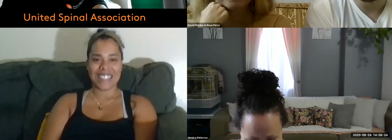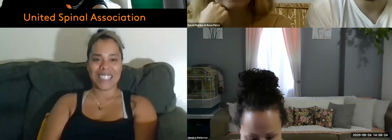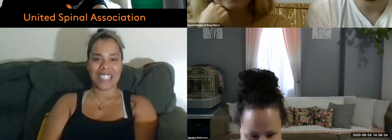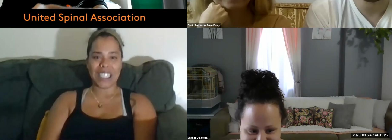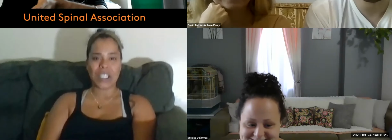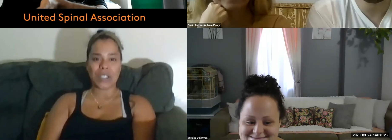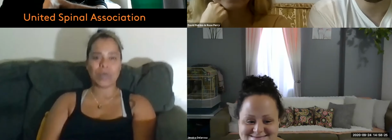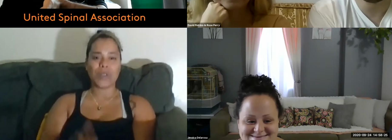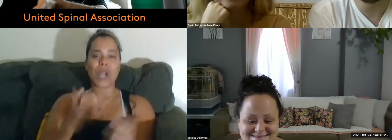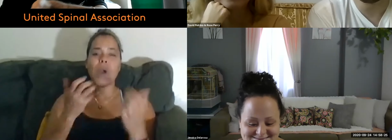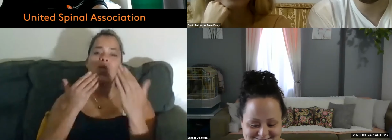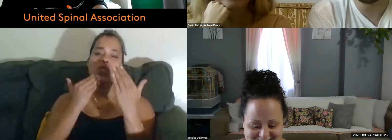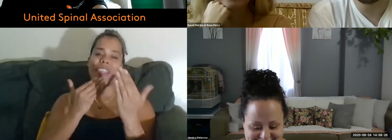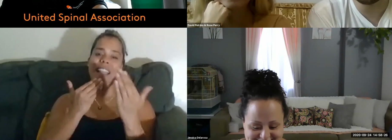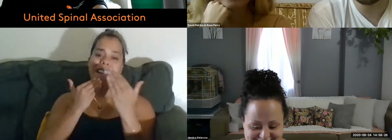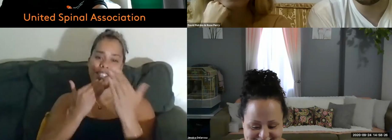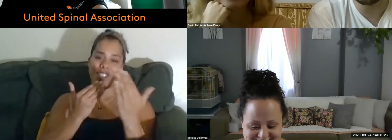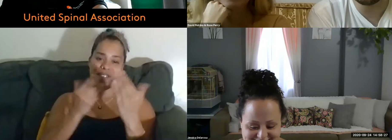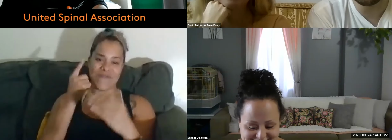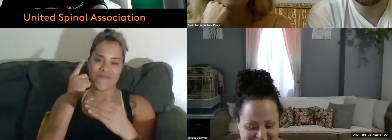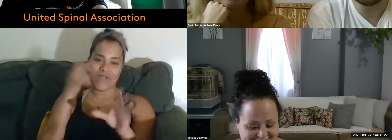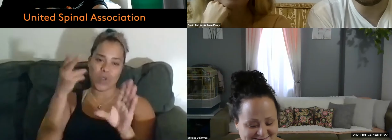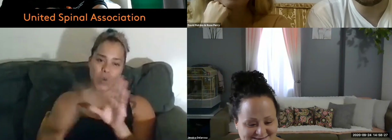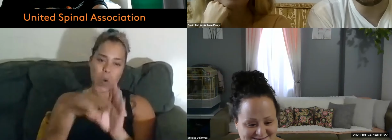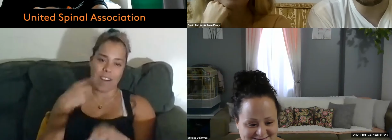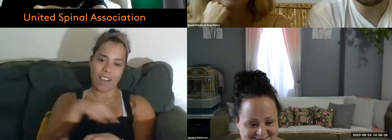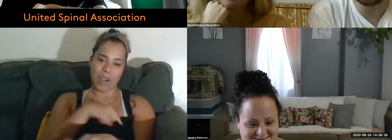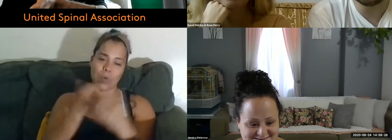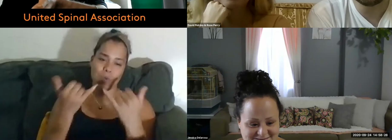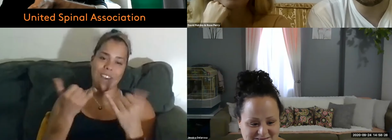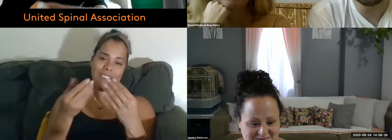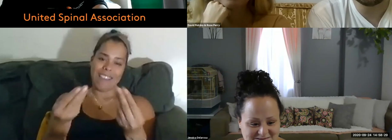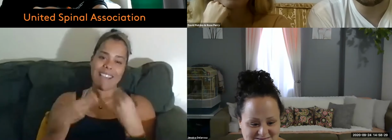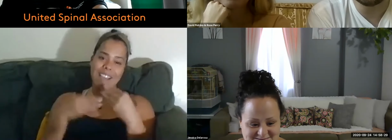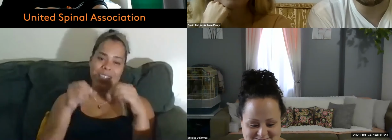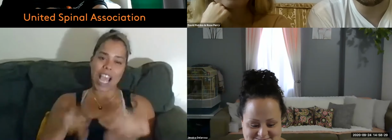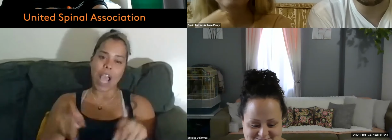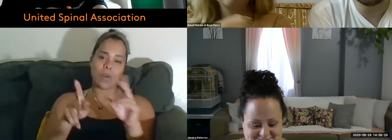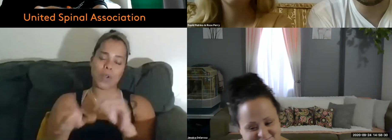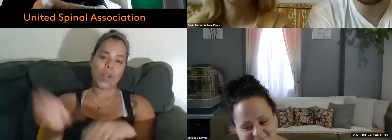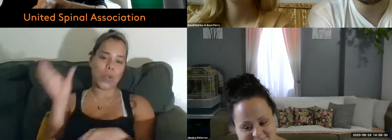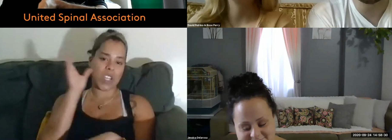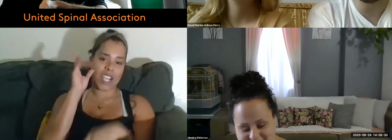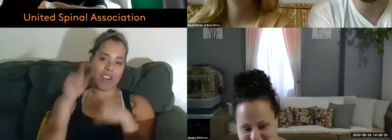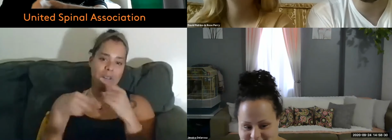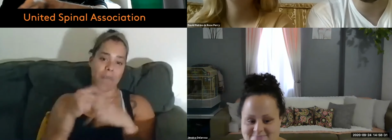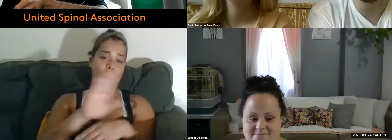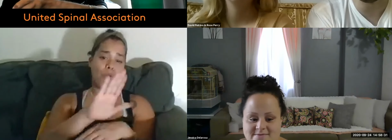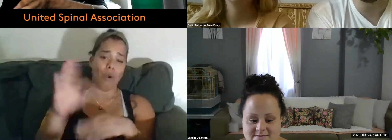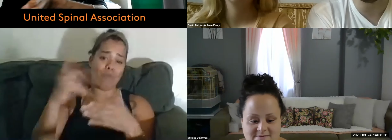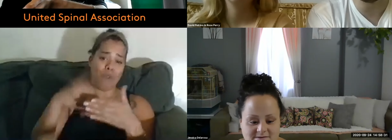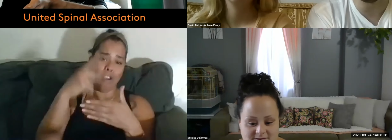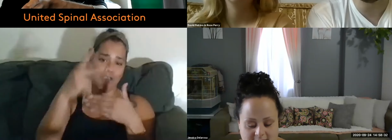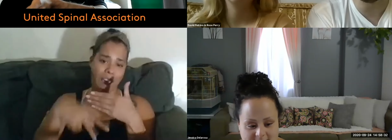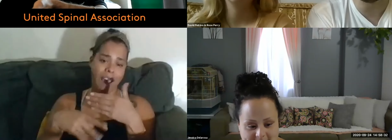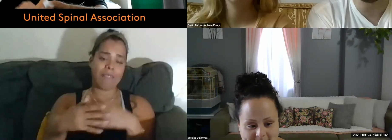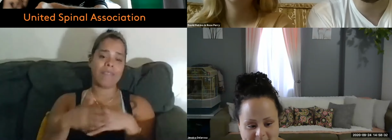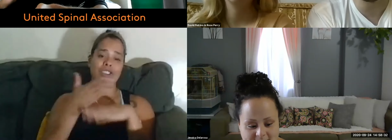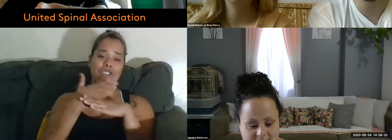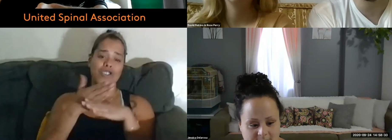I want to thank you guys for joining us and giving us the opportunity to hear more about your programs and sharing